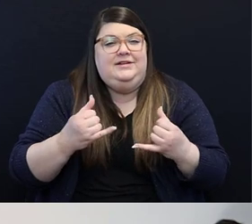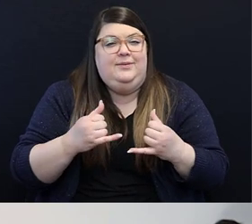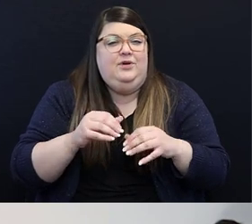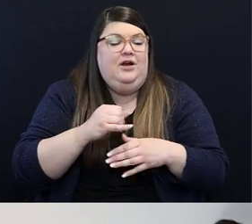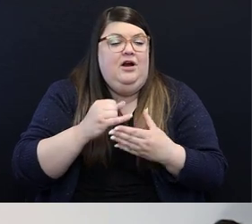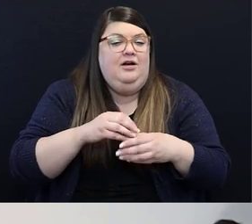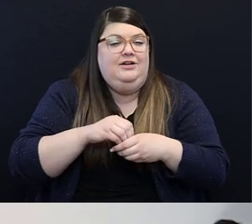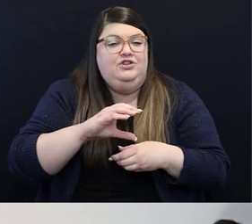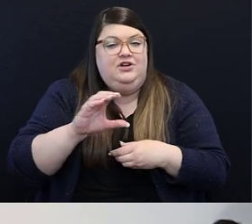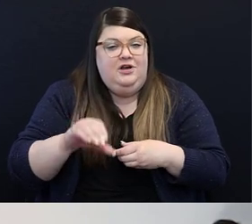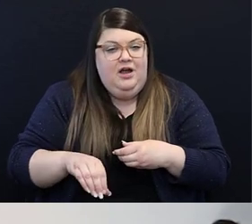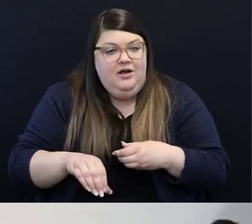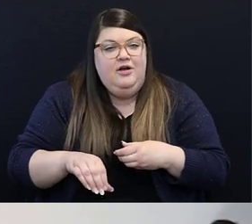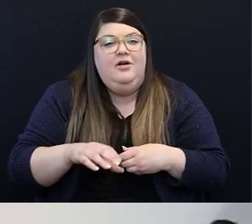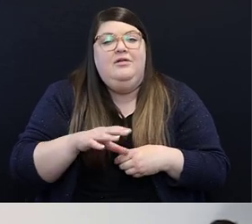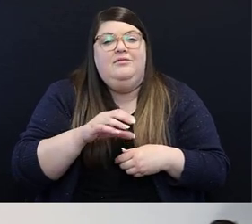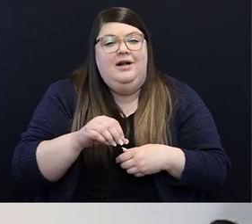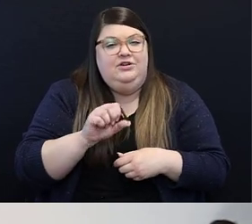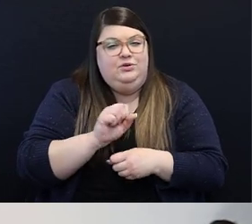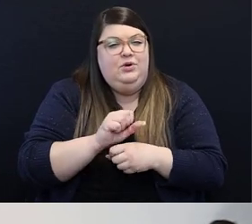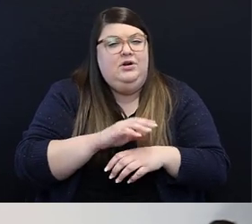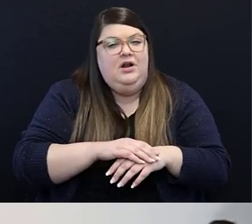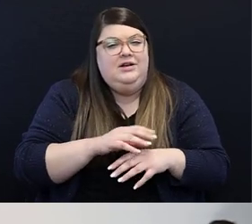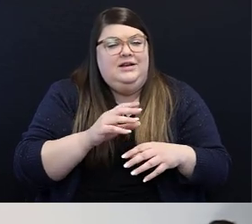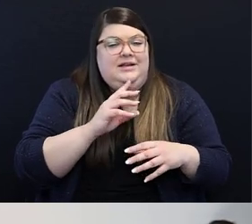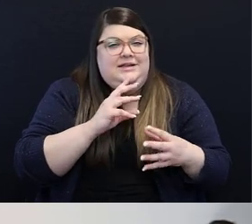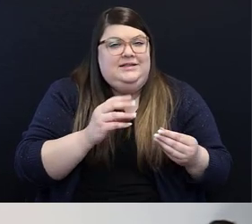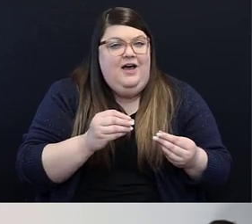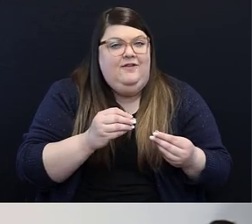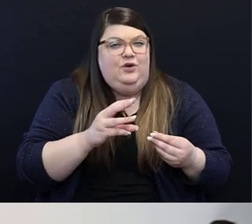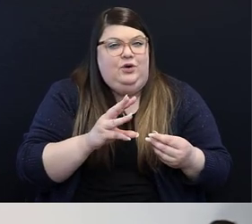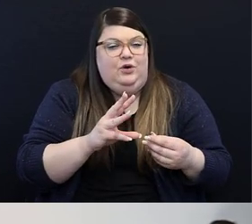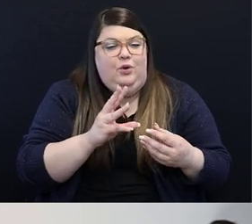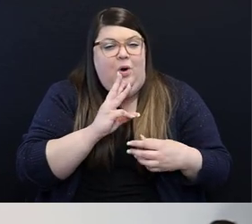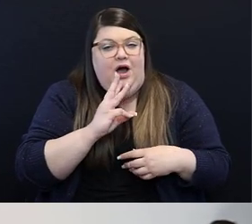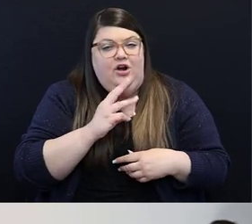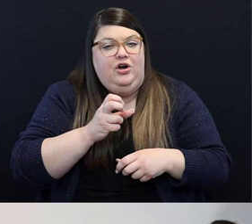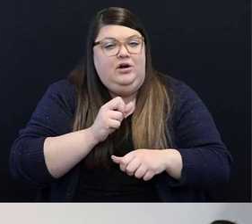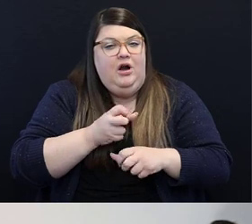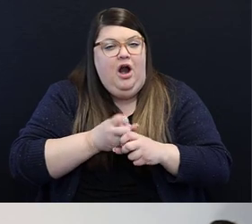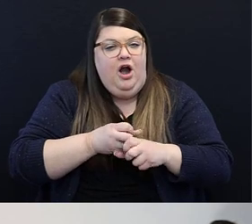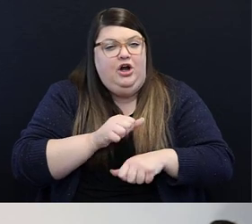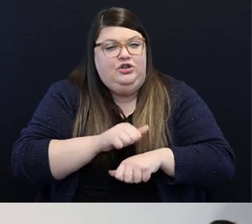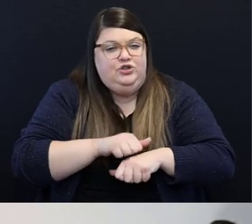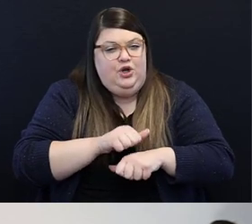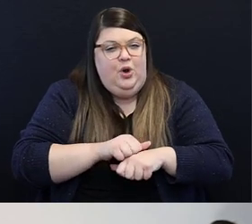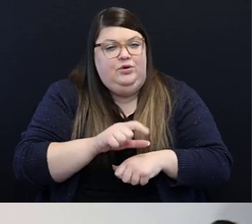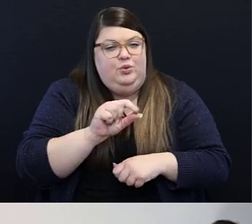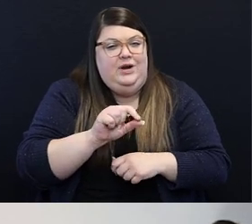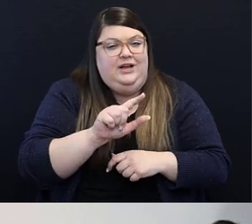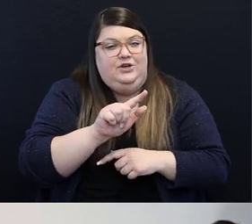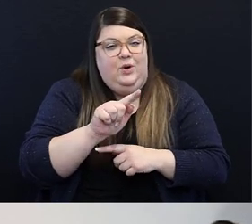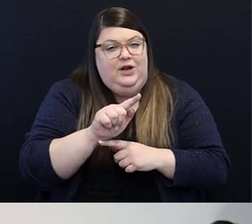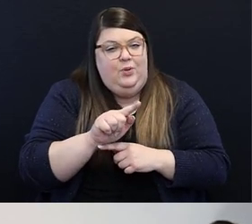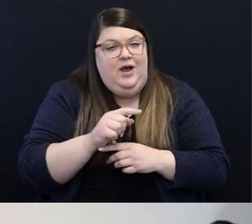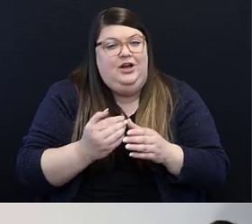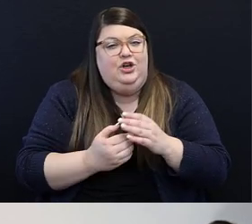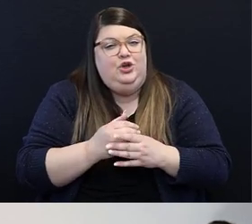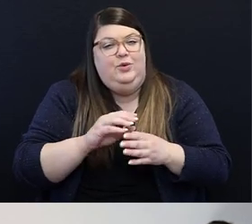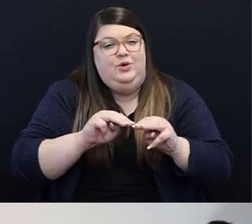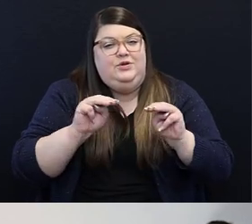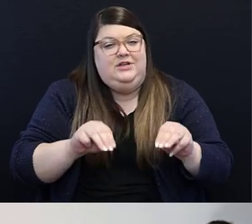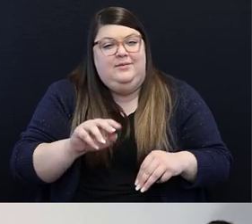co-curator with Margot Norton of Soft Water, Hard Stone, the 2021 New Museum Triennial Exhibition in New